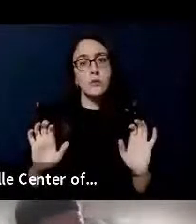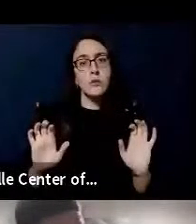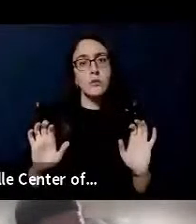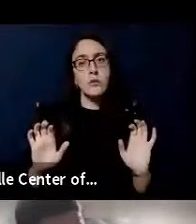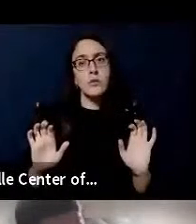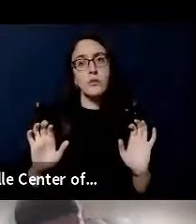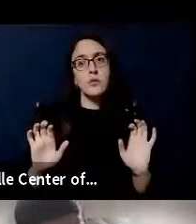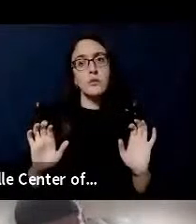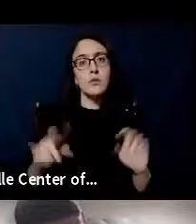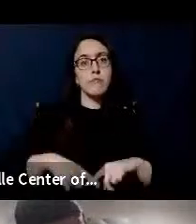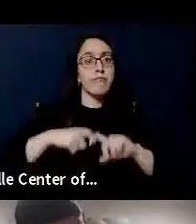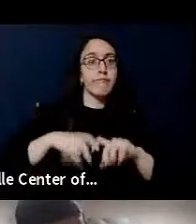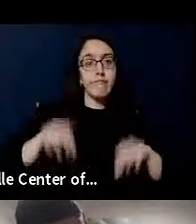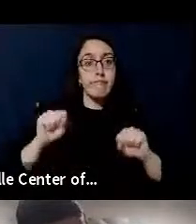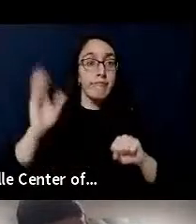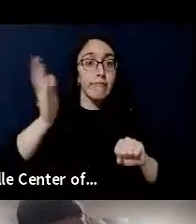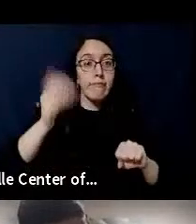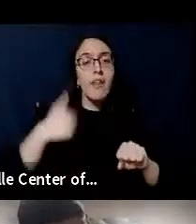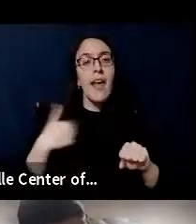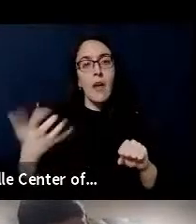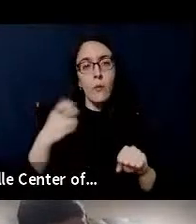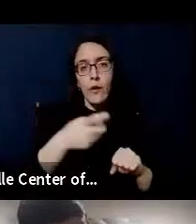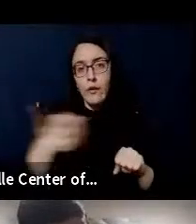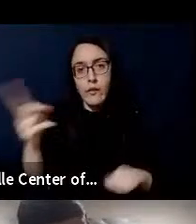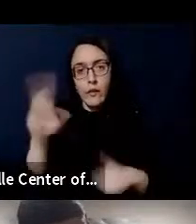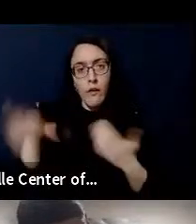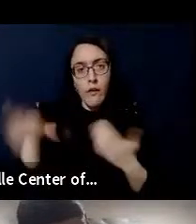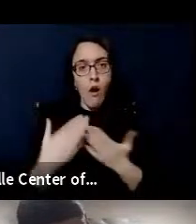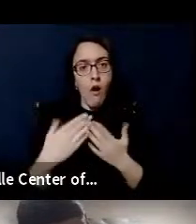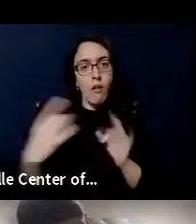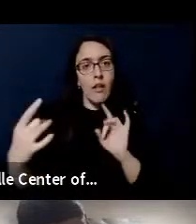the podium here. I want to have input from everyone on this.